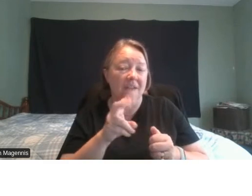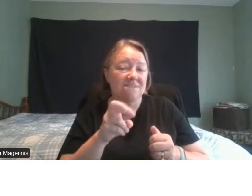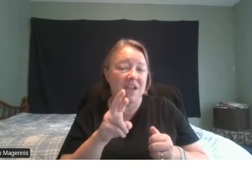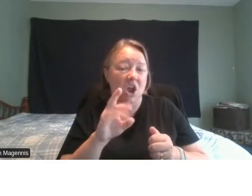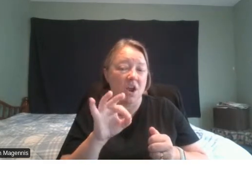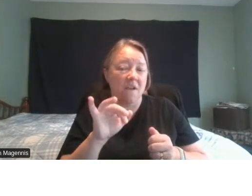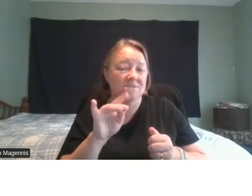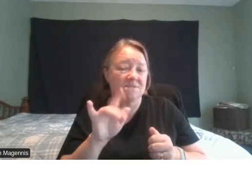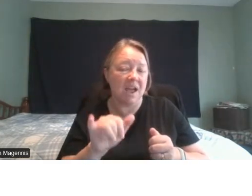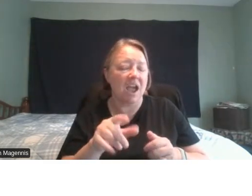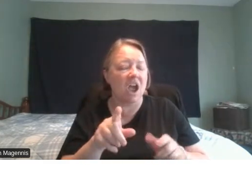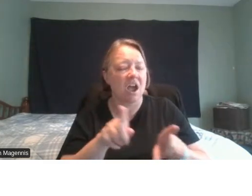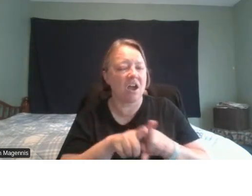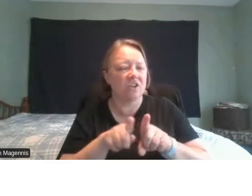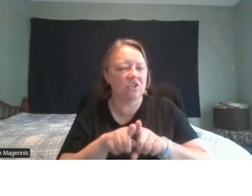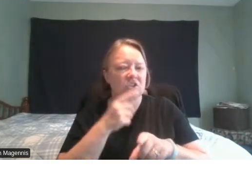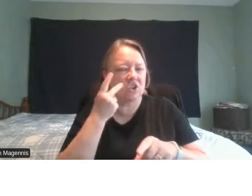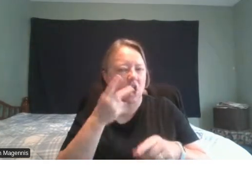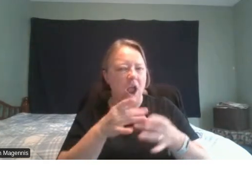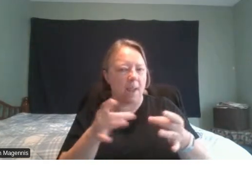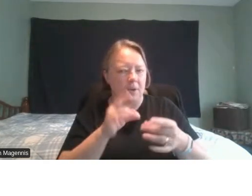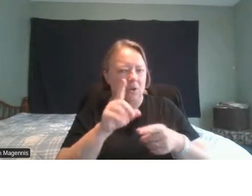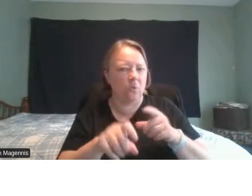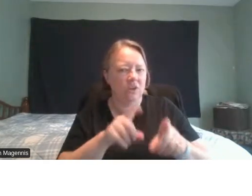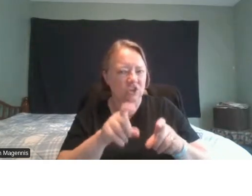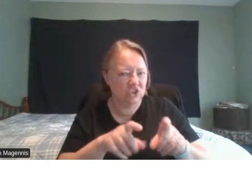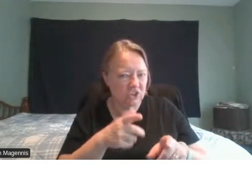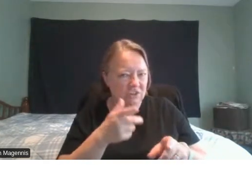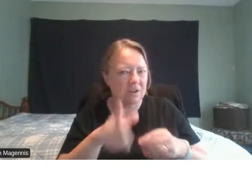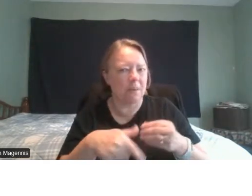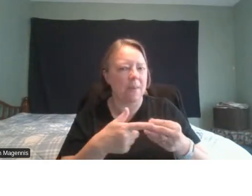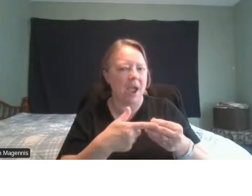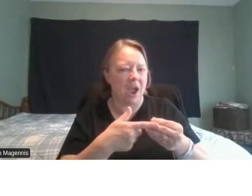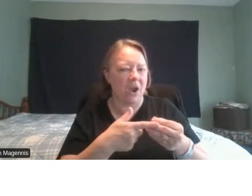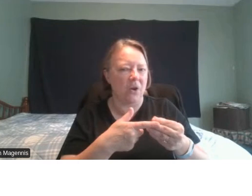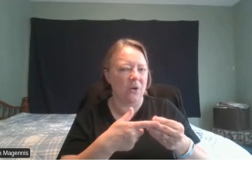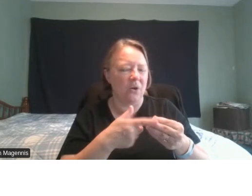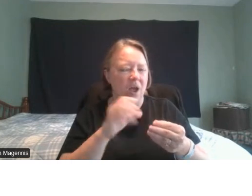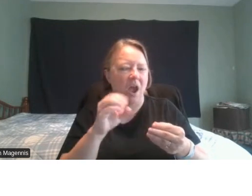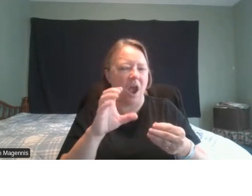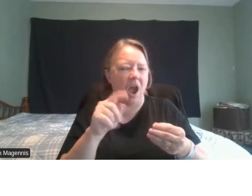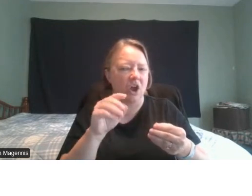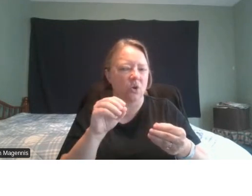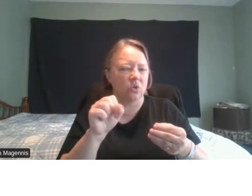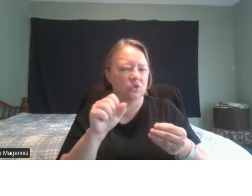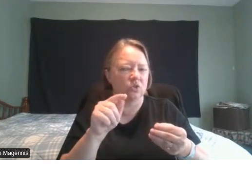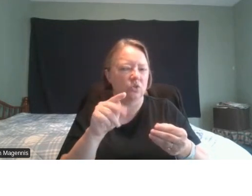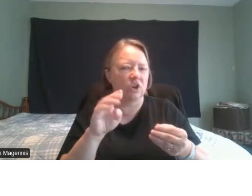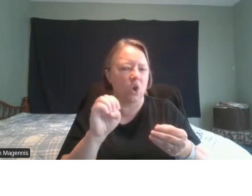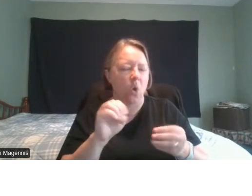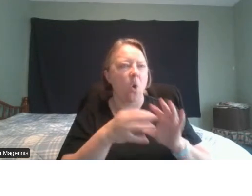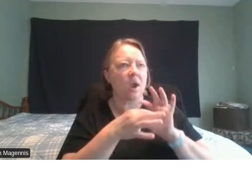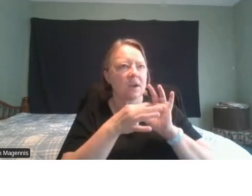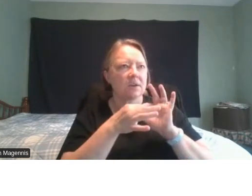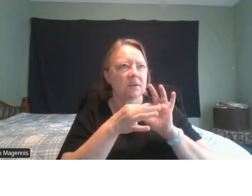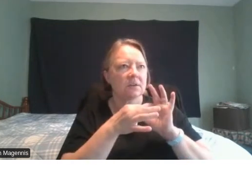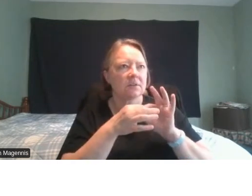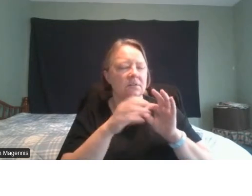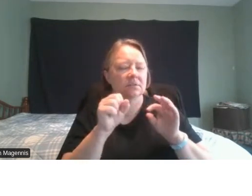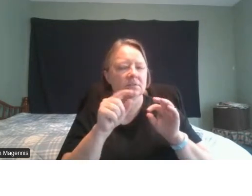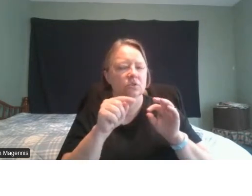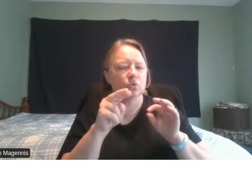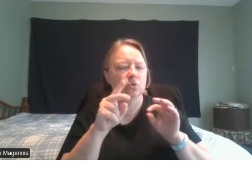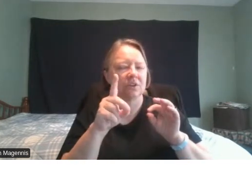saw a comment or a question at some point about OctoStudio being, connected to